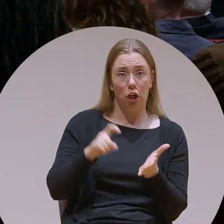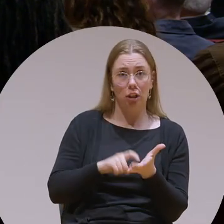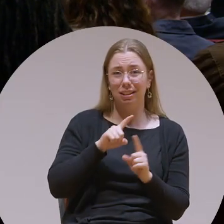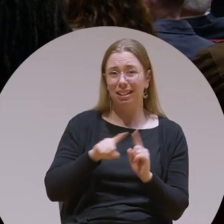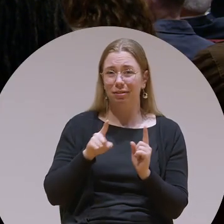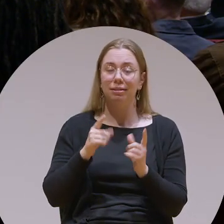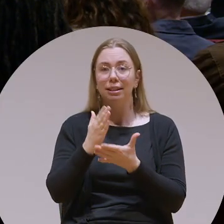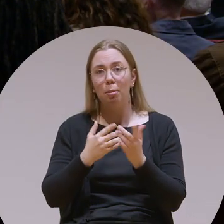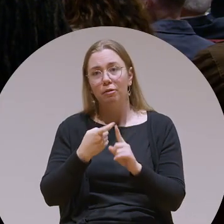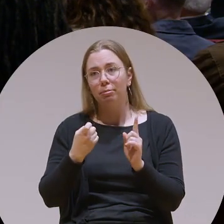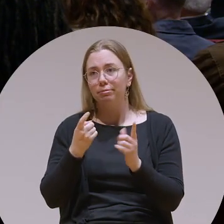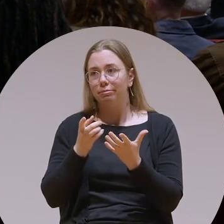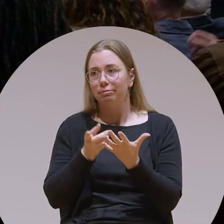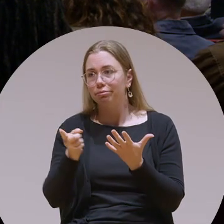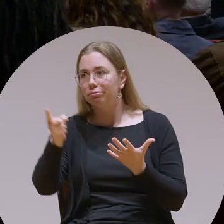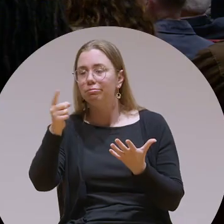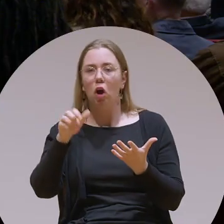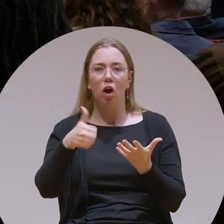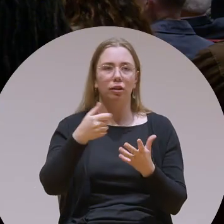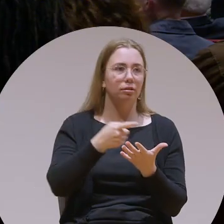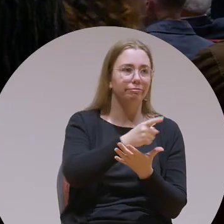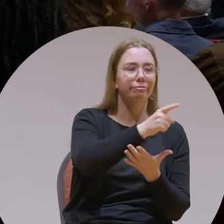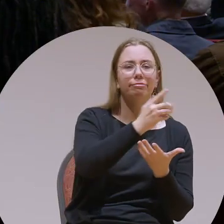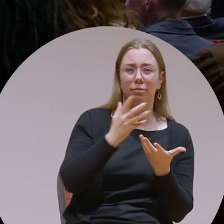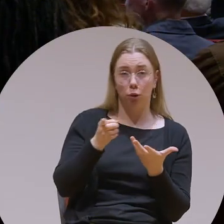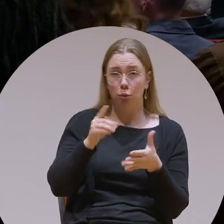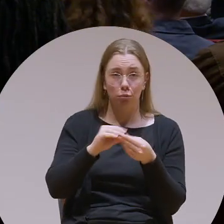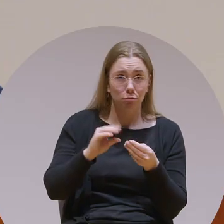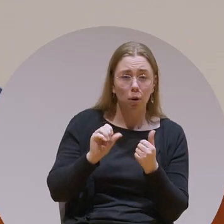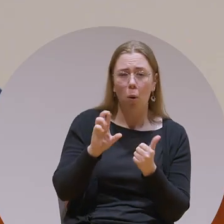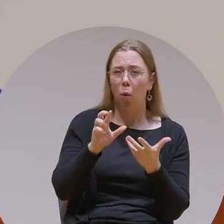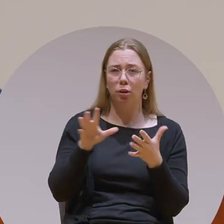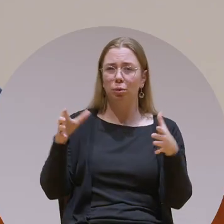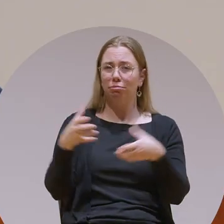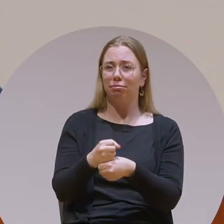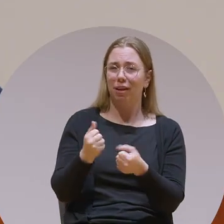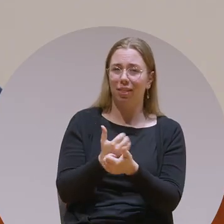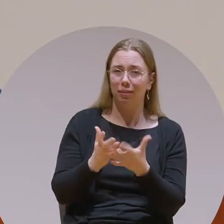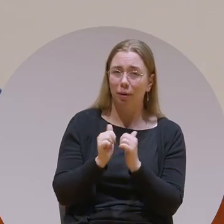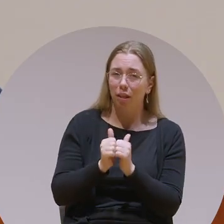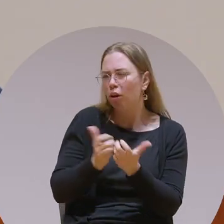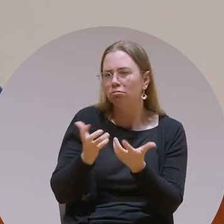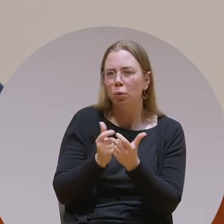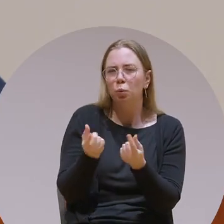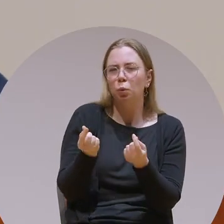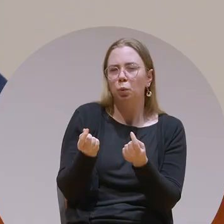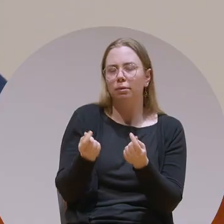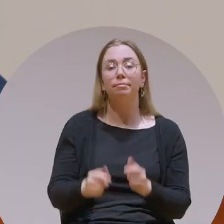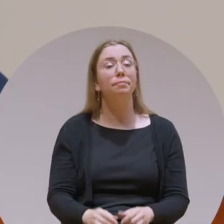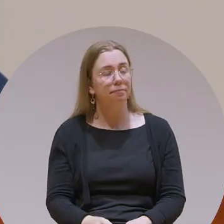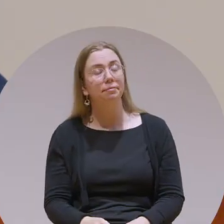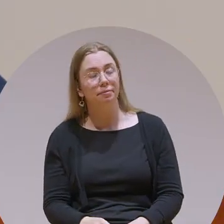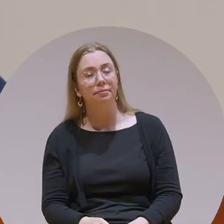paths, or do you publish it kind of all together? How do you approach that? So we, for that